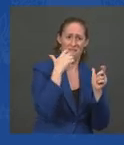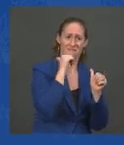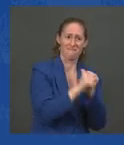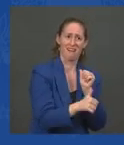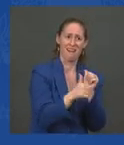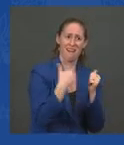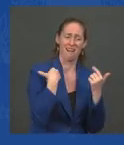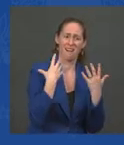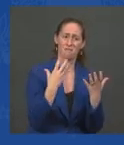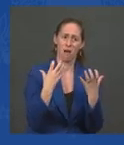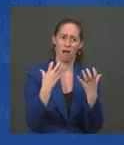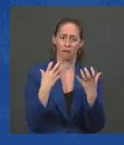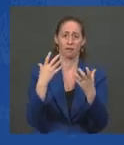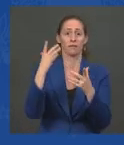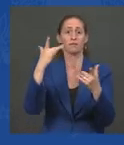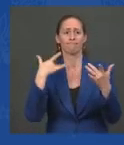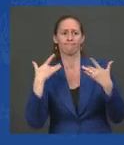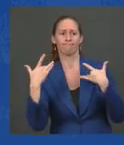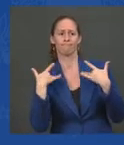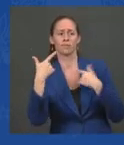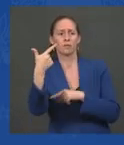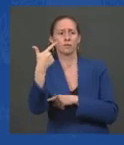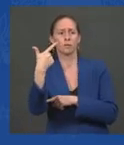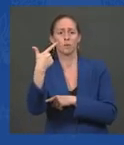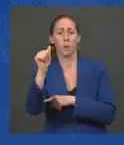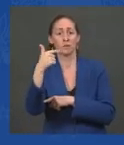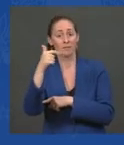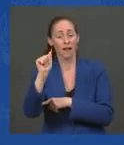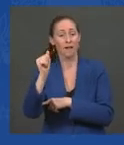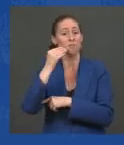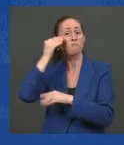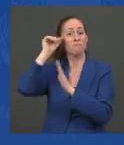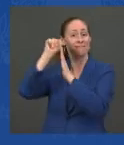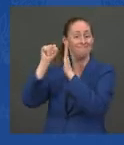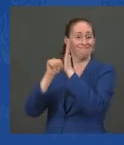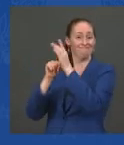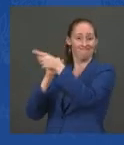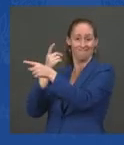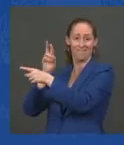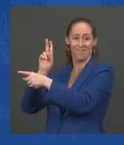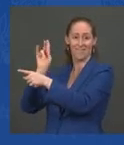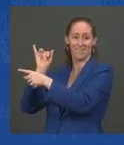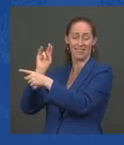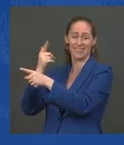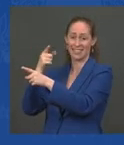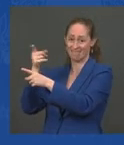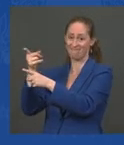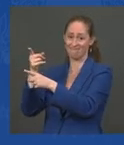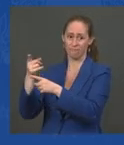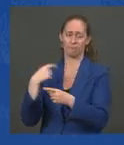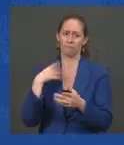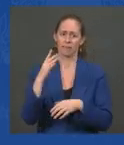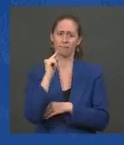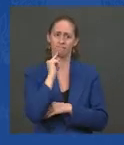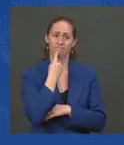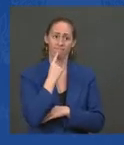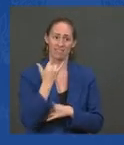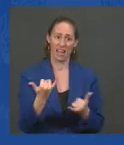Dr. King's home state, and the home state of someone who has literally stood in his shoes as